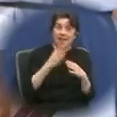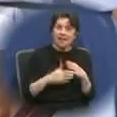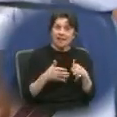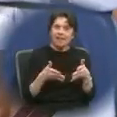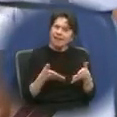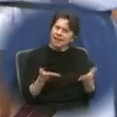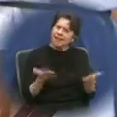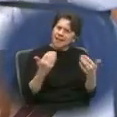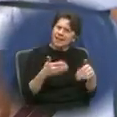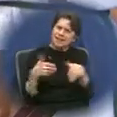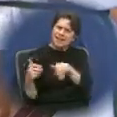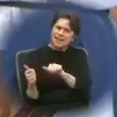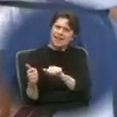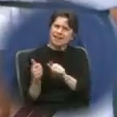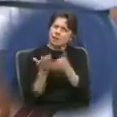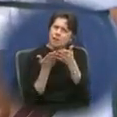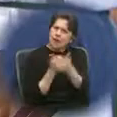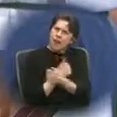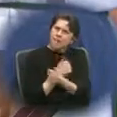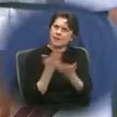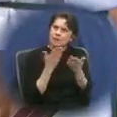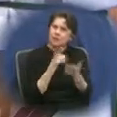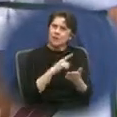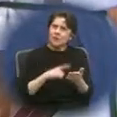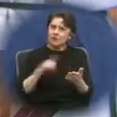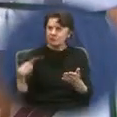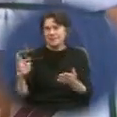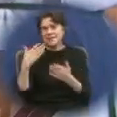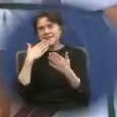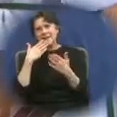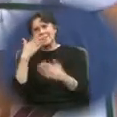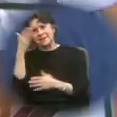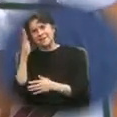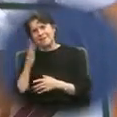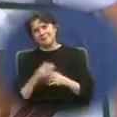love and serve the Lord. Thanks be to God.